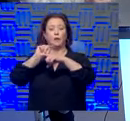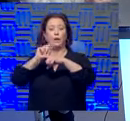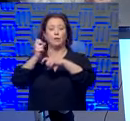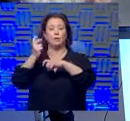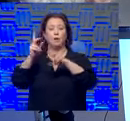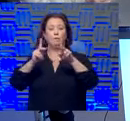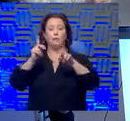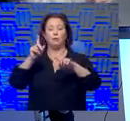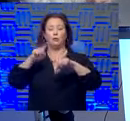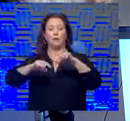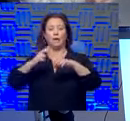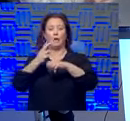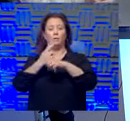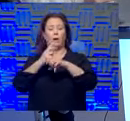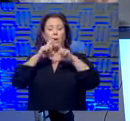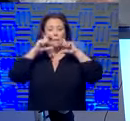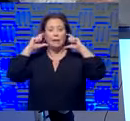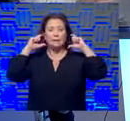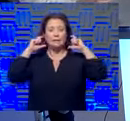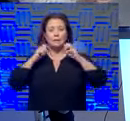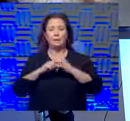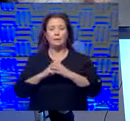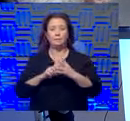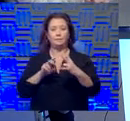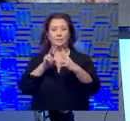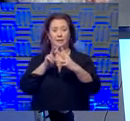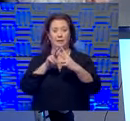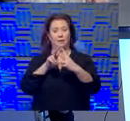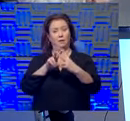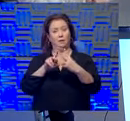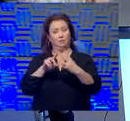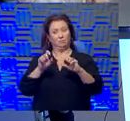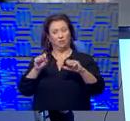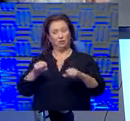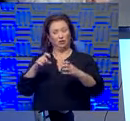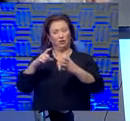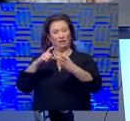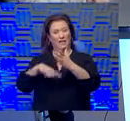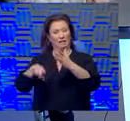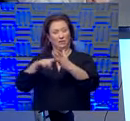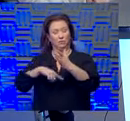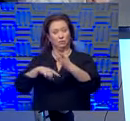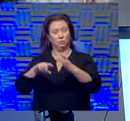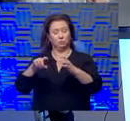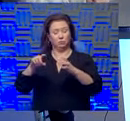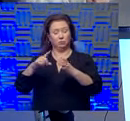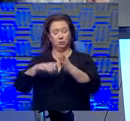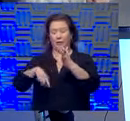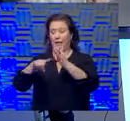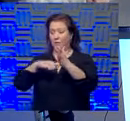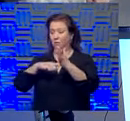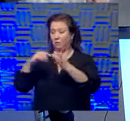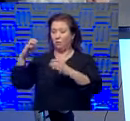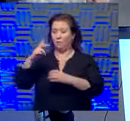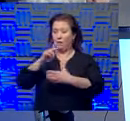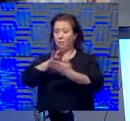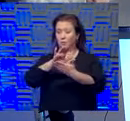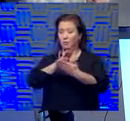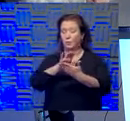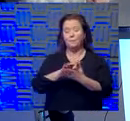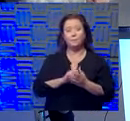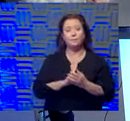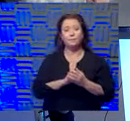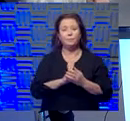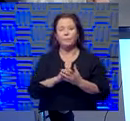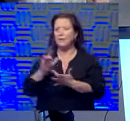not allowed to wear a mask. Oh, boy. Should she cancel her trip? Okay, Dr. Norman. Should she go back to school? Let's